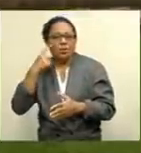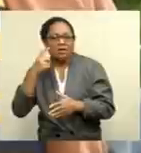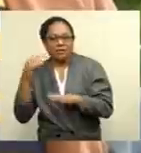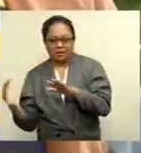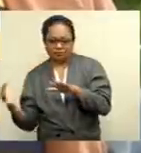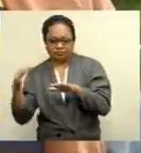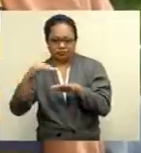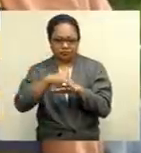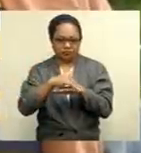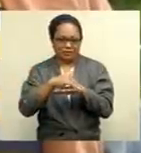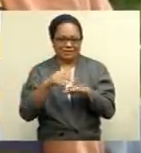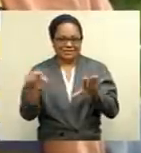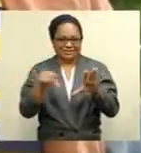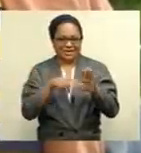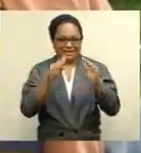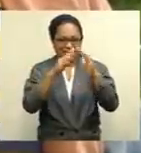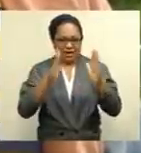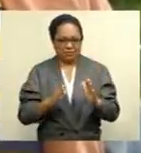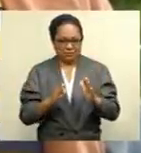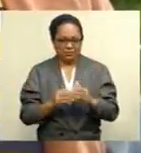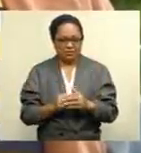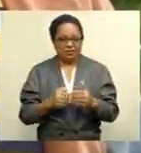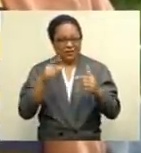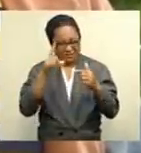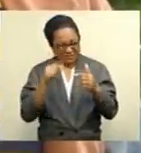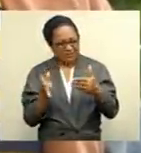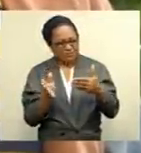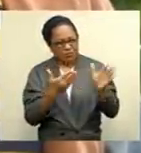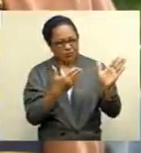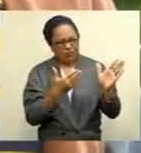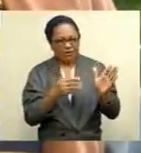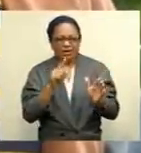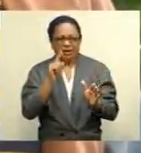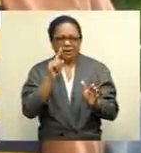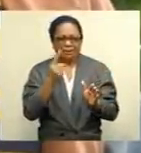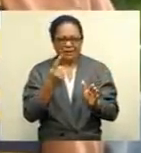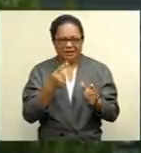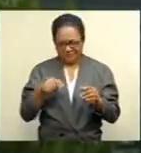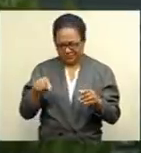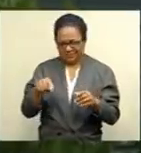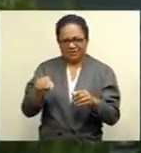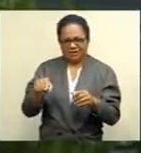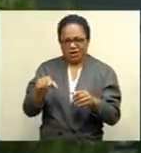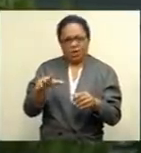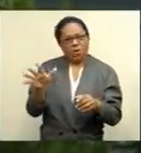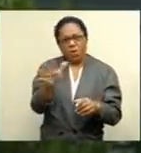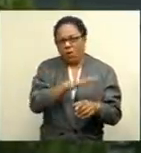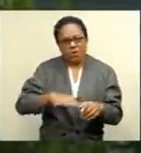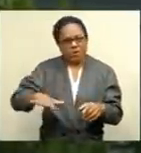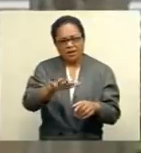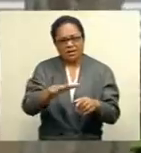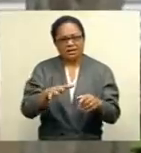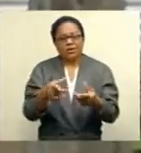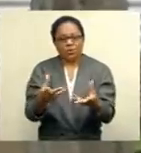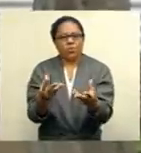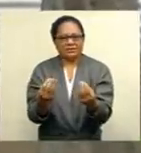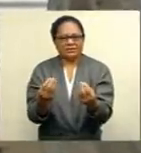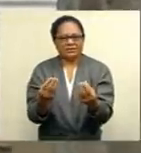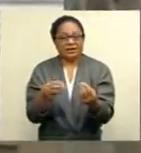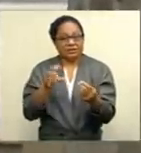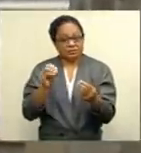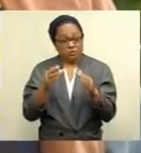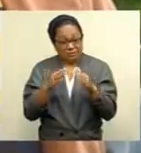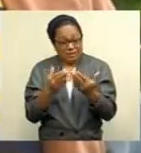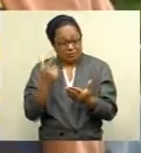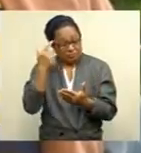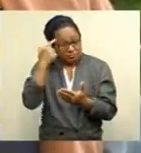homes. We can relocate, but all these places are considered as wetland. The only thing we are doing is building 2-story